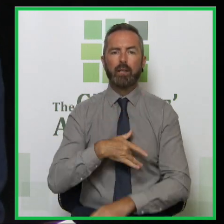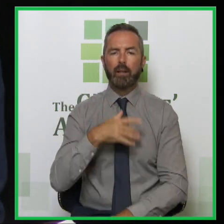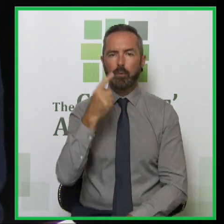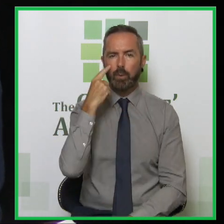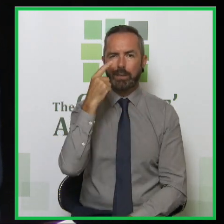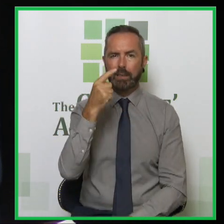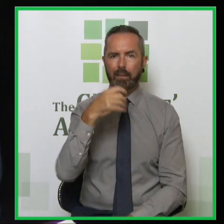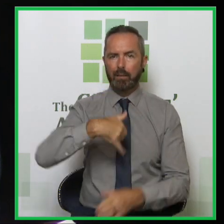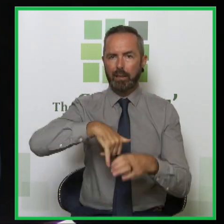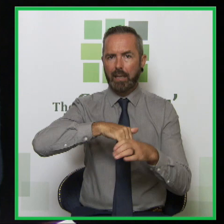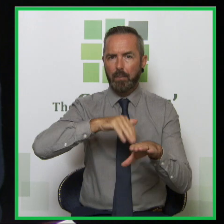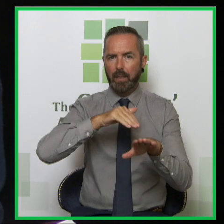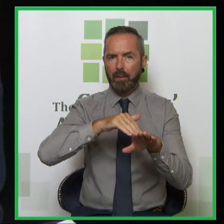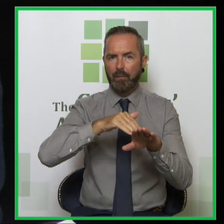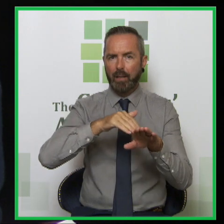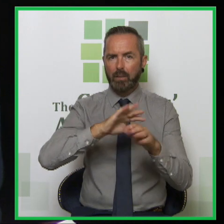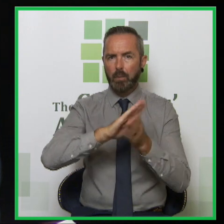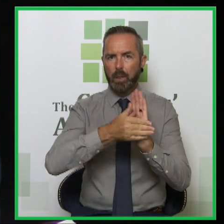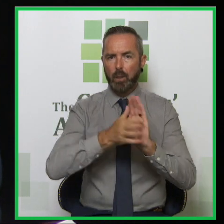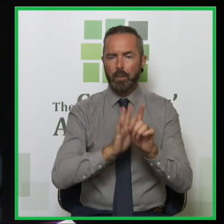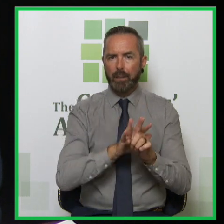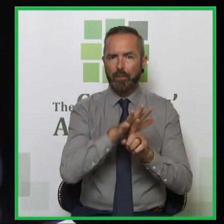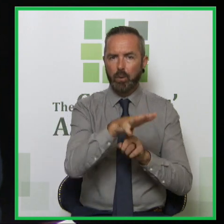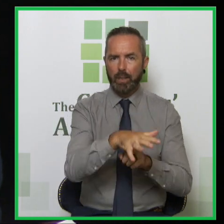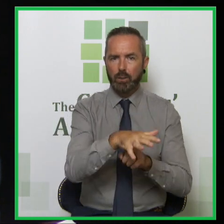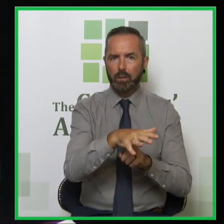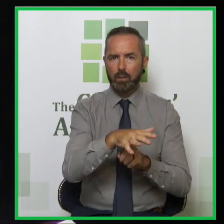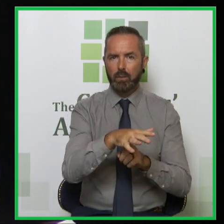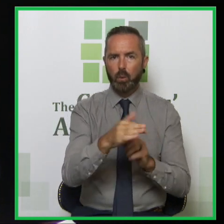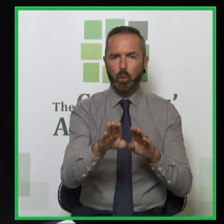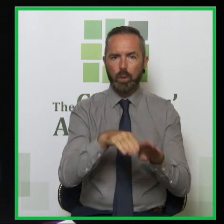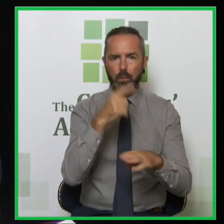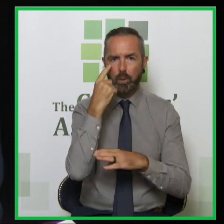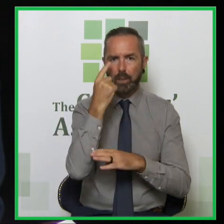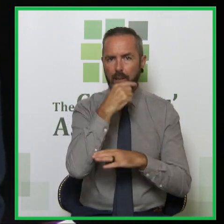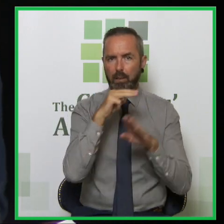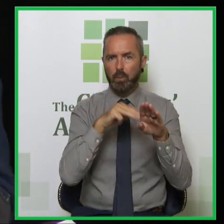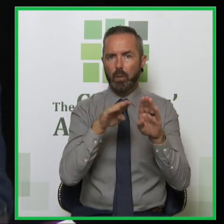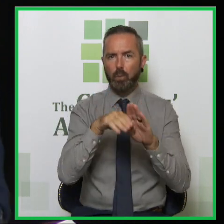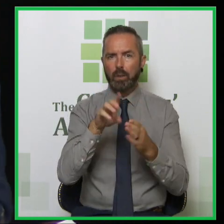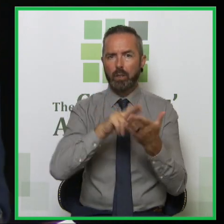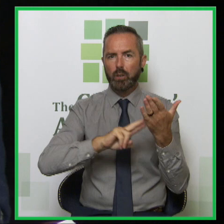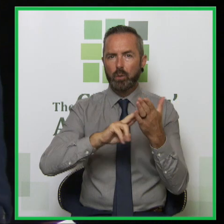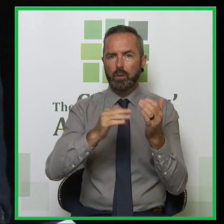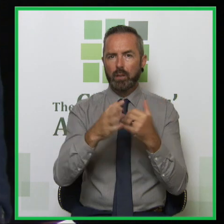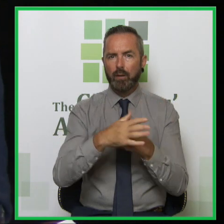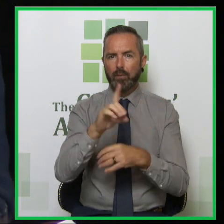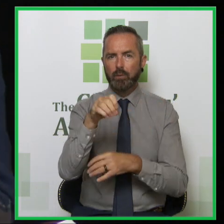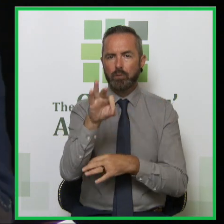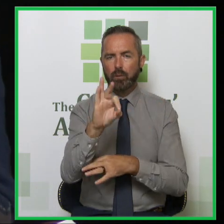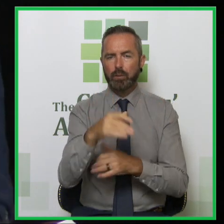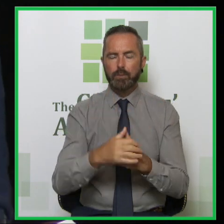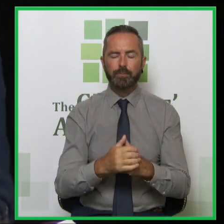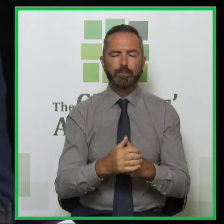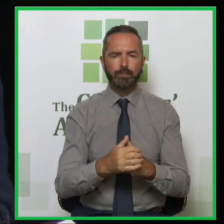pharmacological effects of a drug become influential in predicting problems with drug use. So when we think about this,